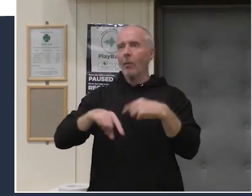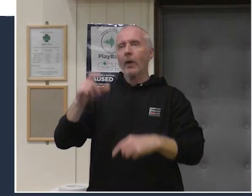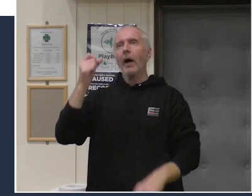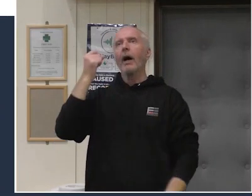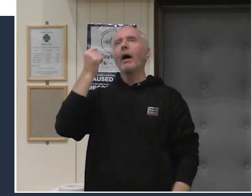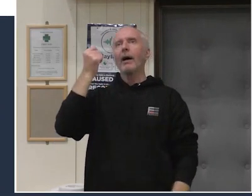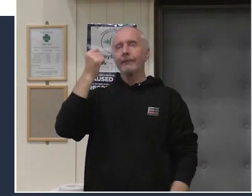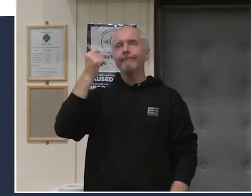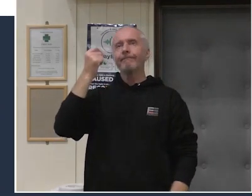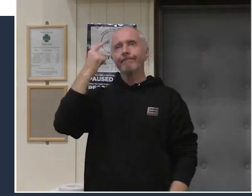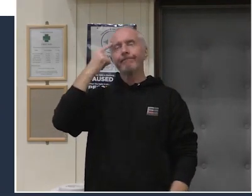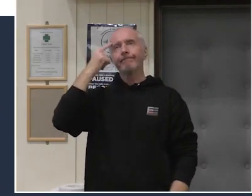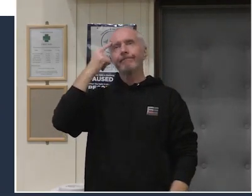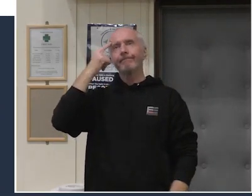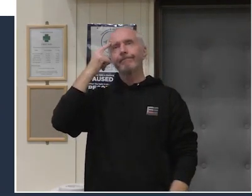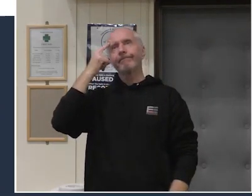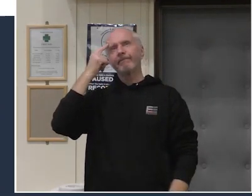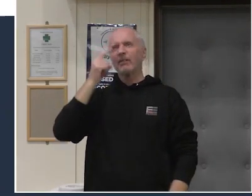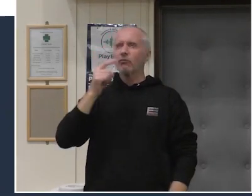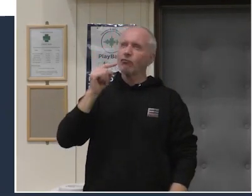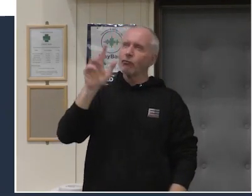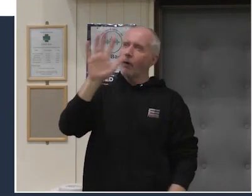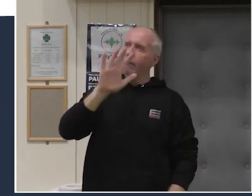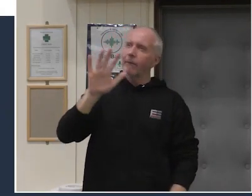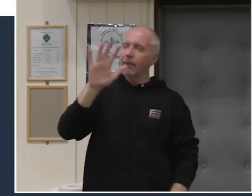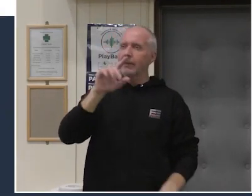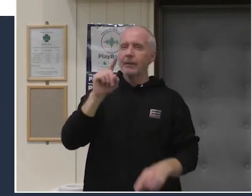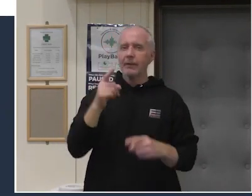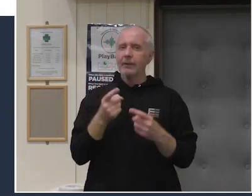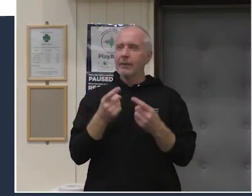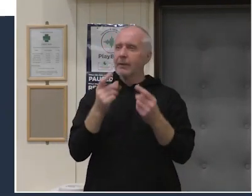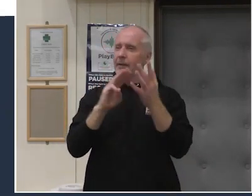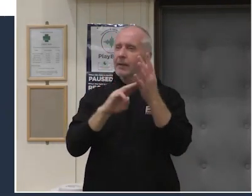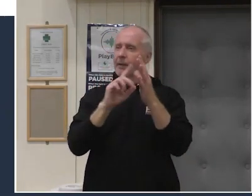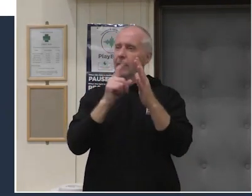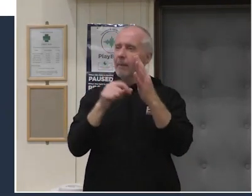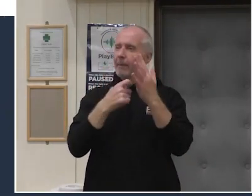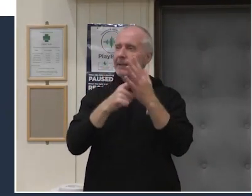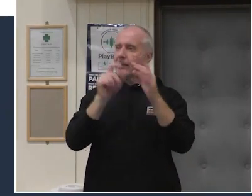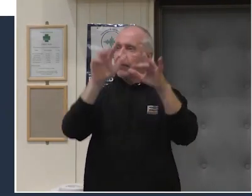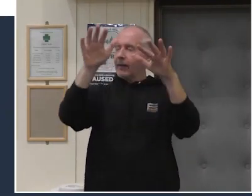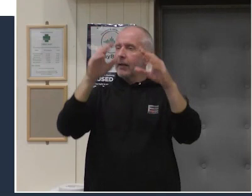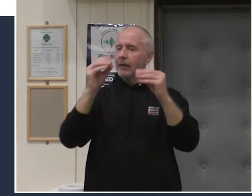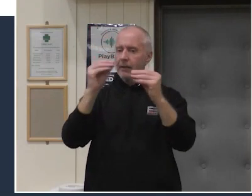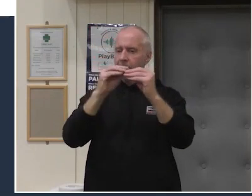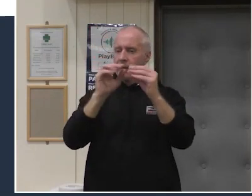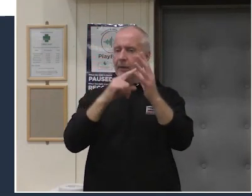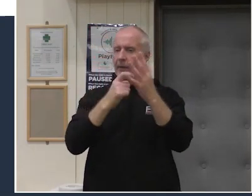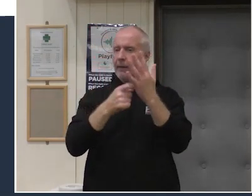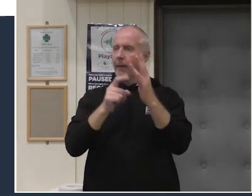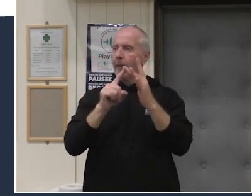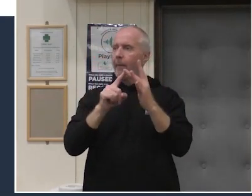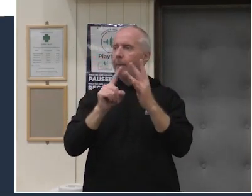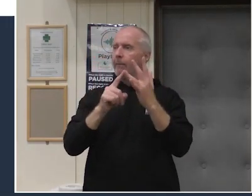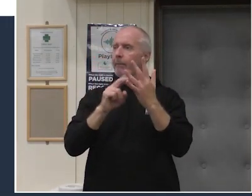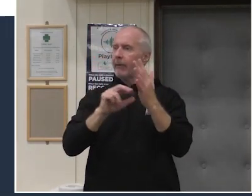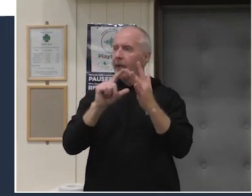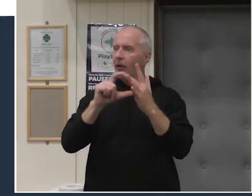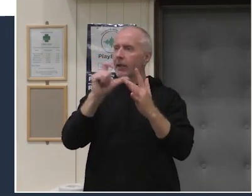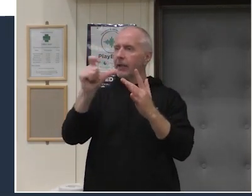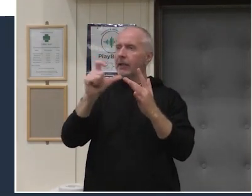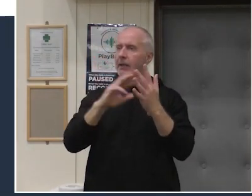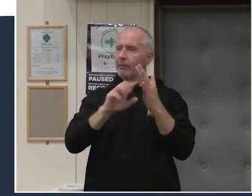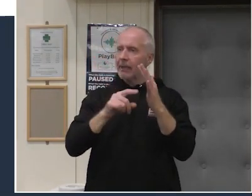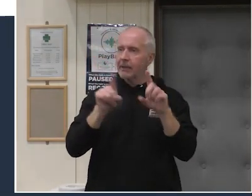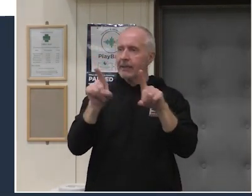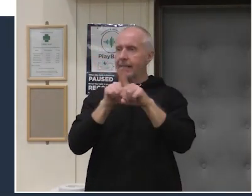matter is within the universe. So we've got baryonic matter, the same stuff that you, I, and stars and planets